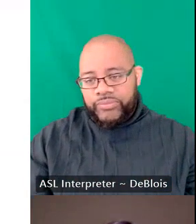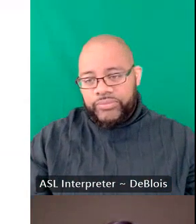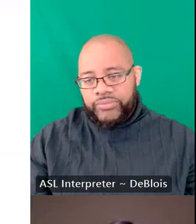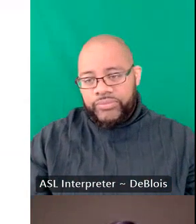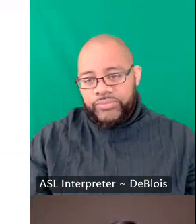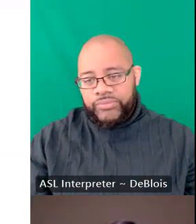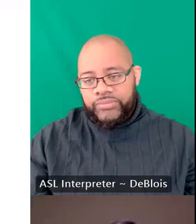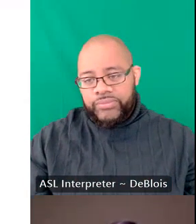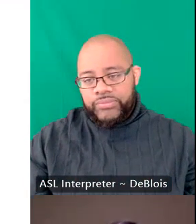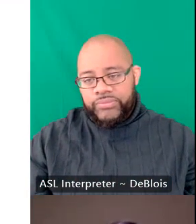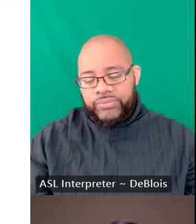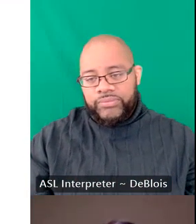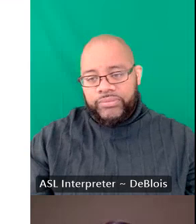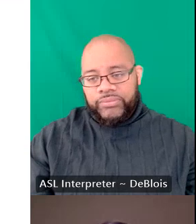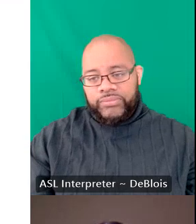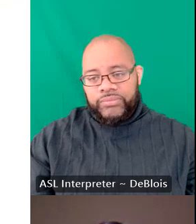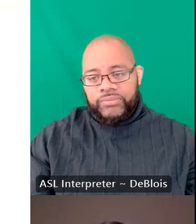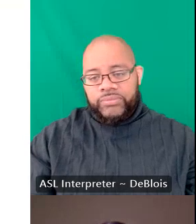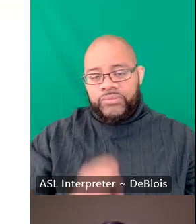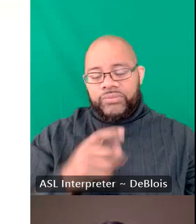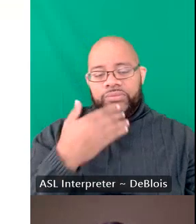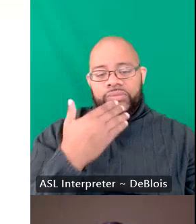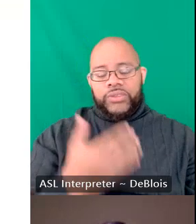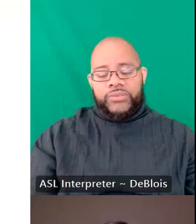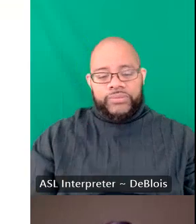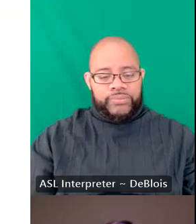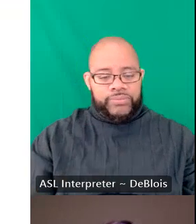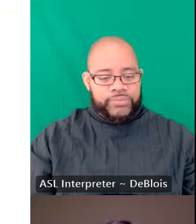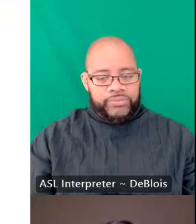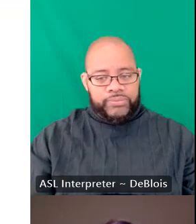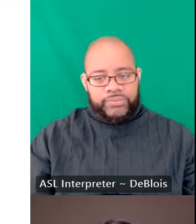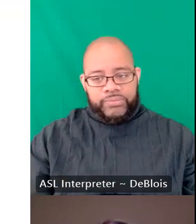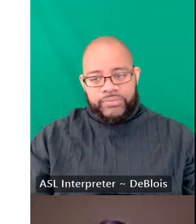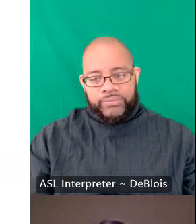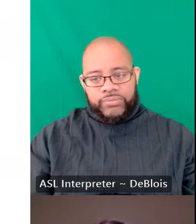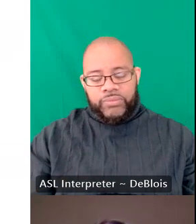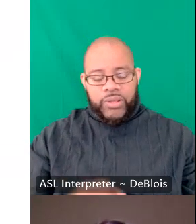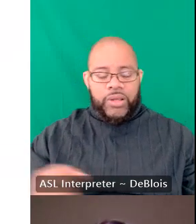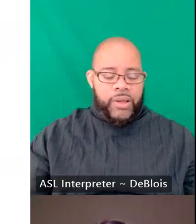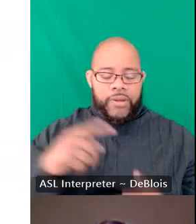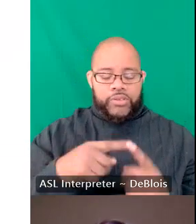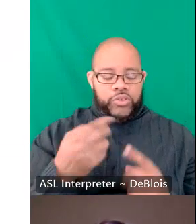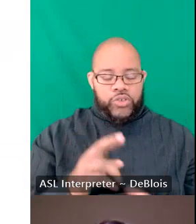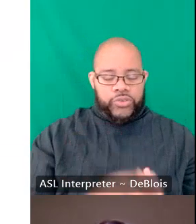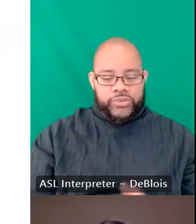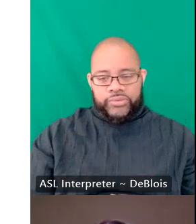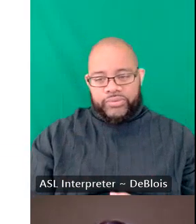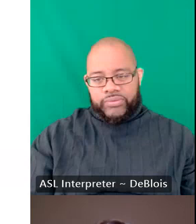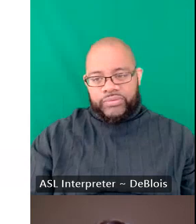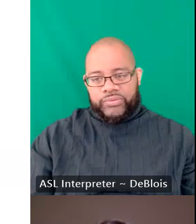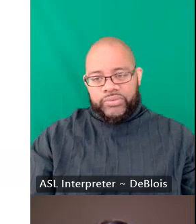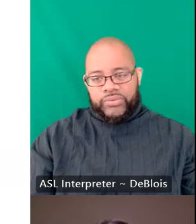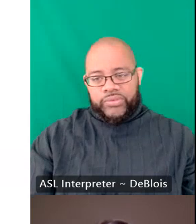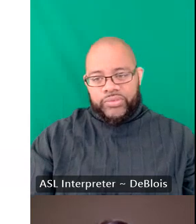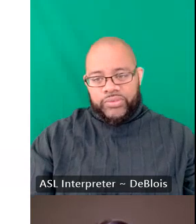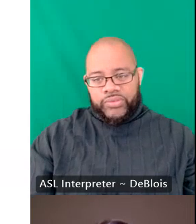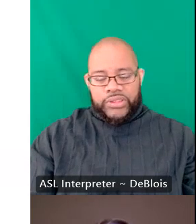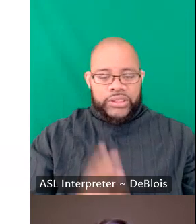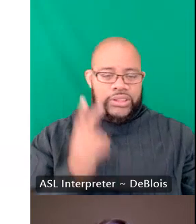Oh, I see. Okay, thanks. We can come back to her and see if she